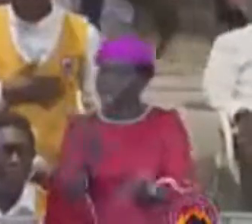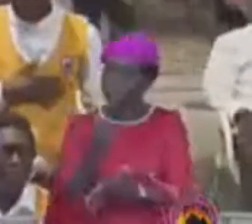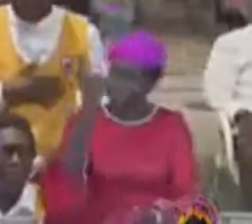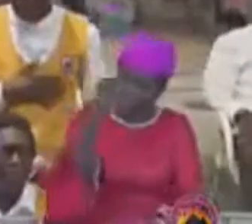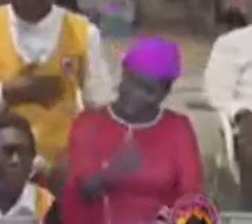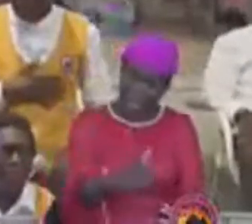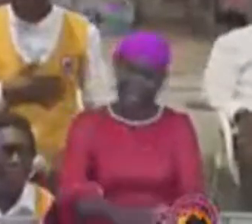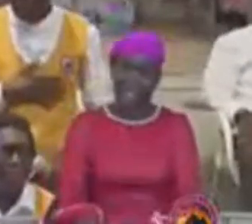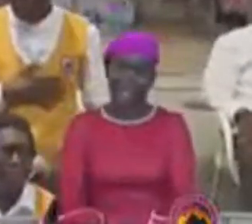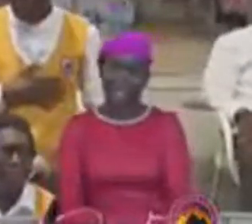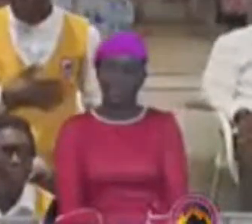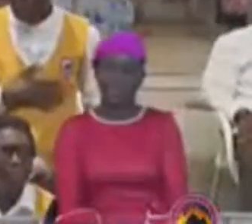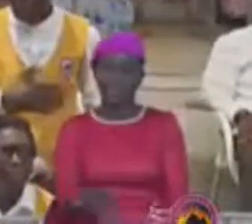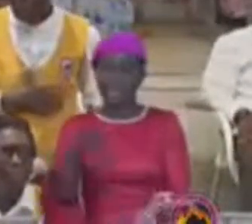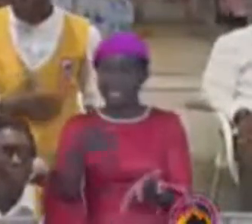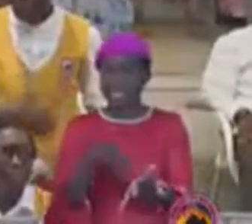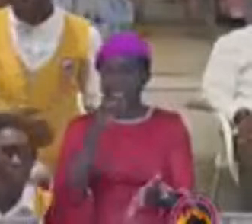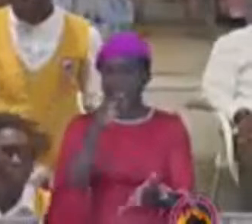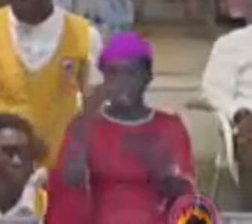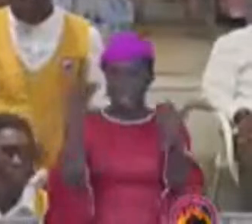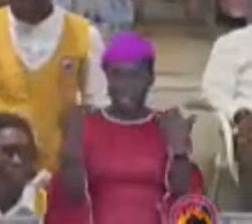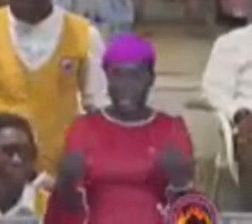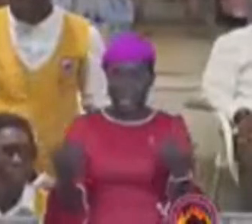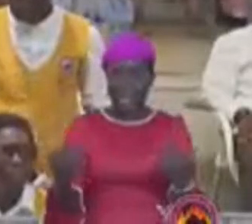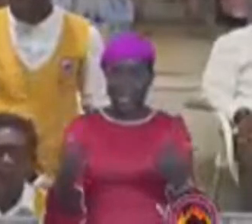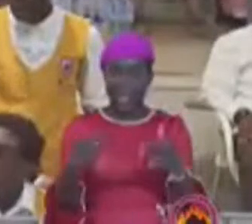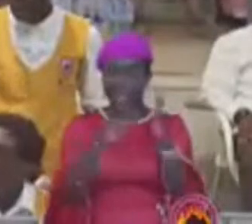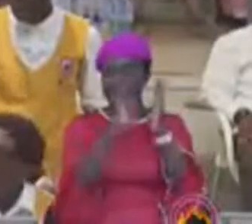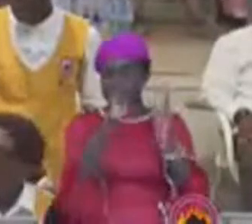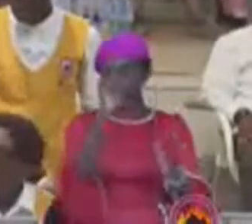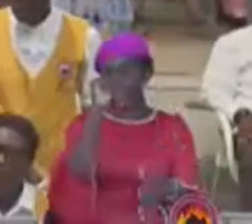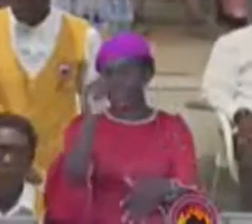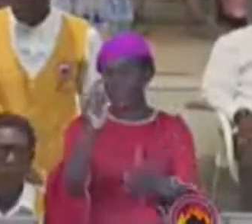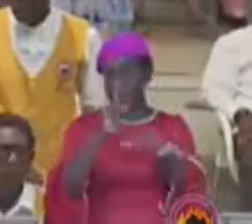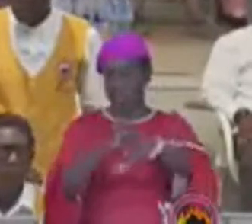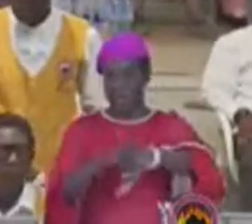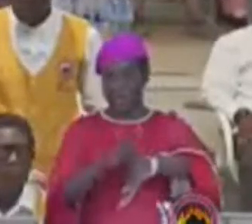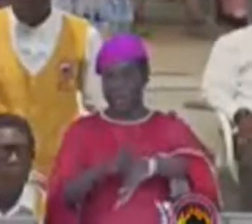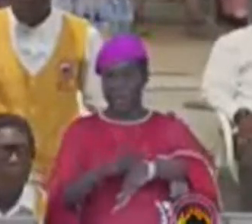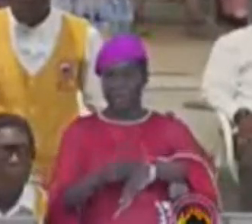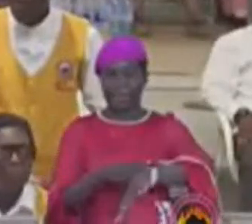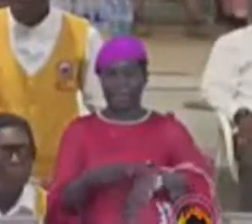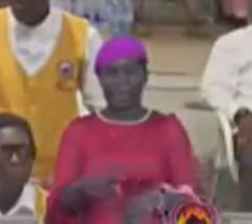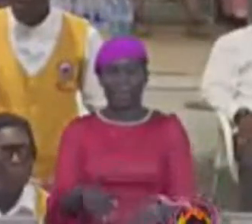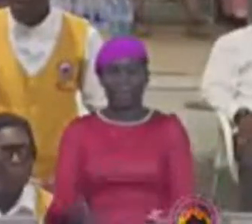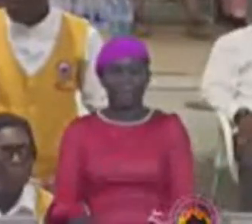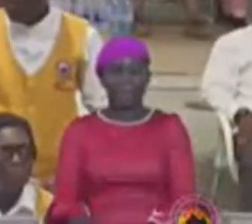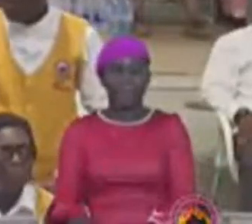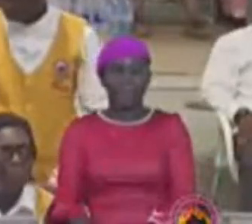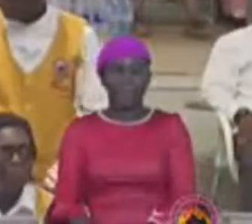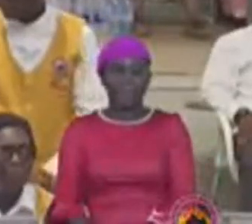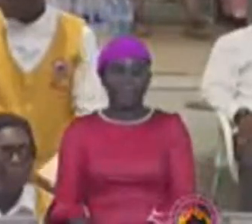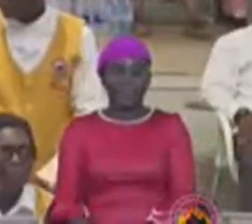name. We are now in testimony time. Please, if you have testimony to share with us